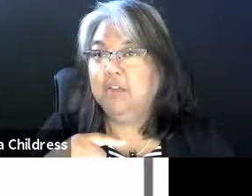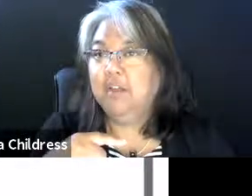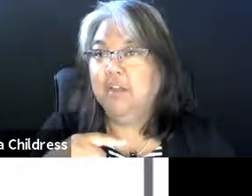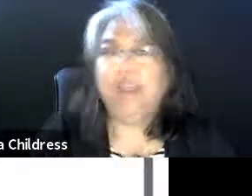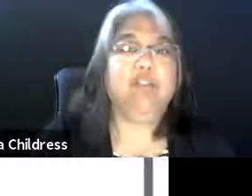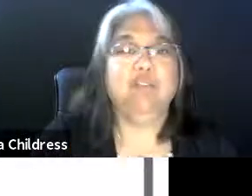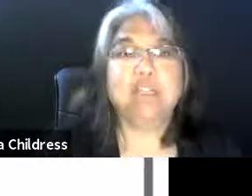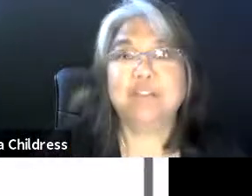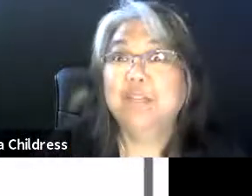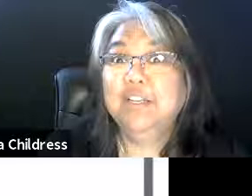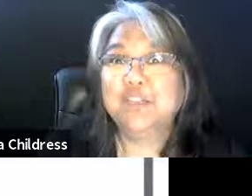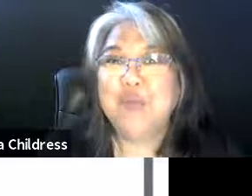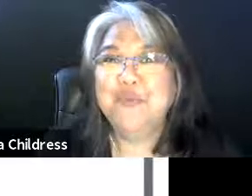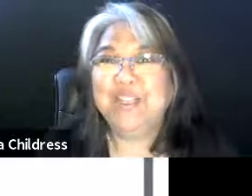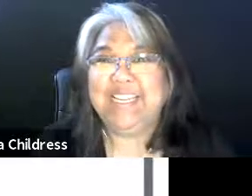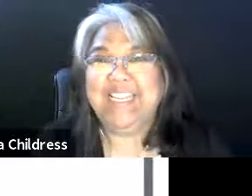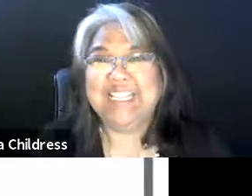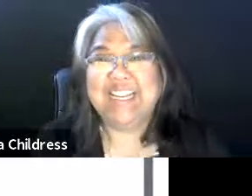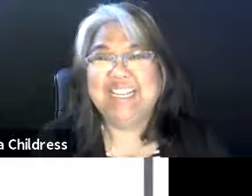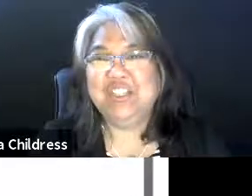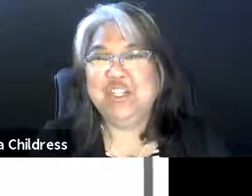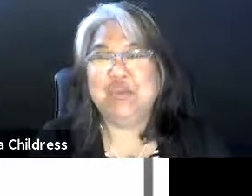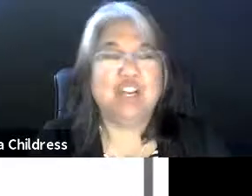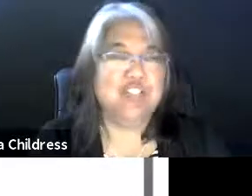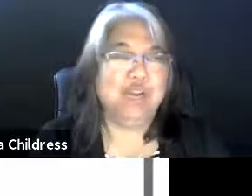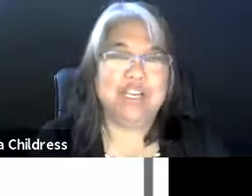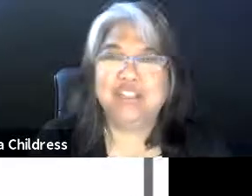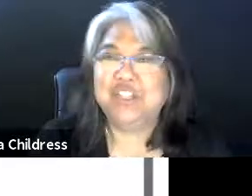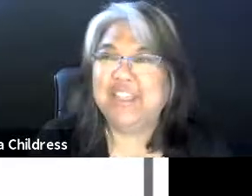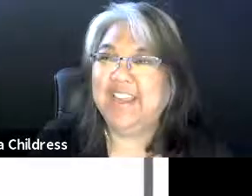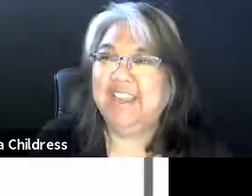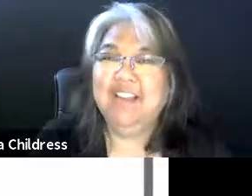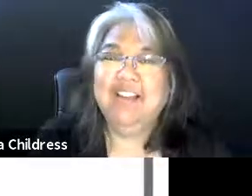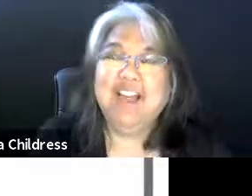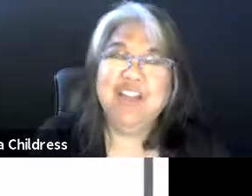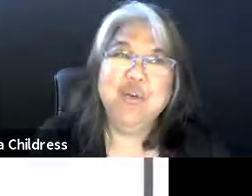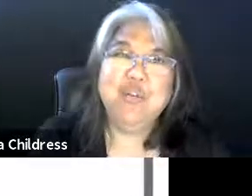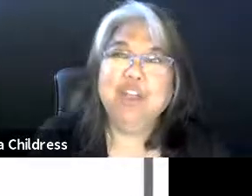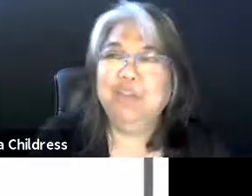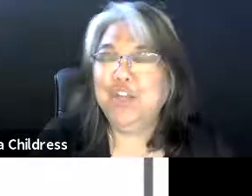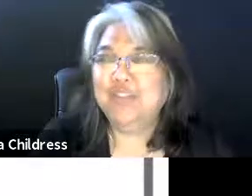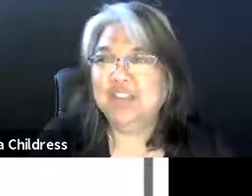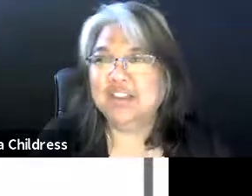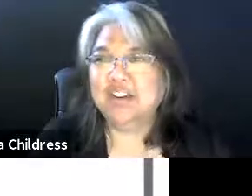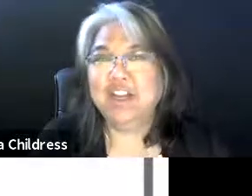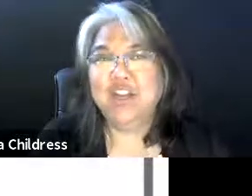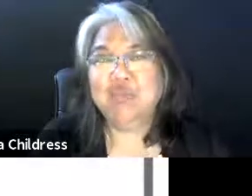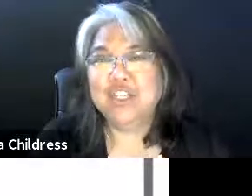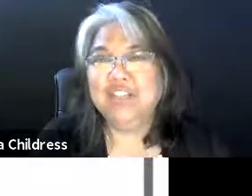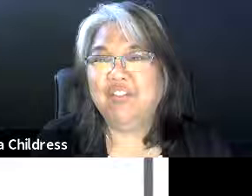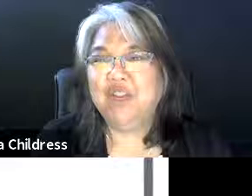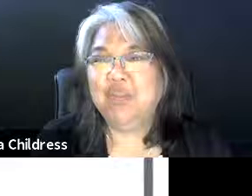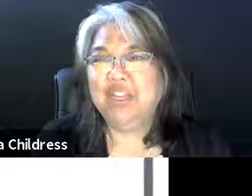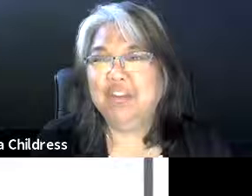now? Okay, awesome. So I'm really excited to talk to you guys today. I know that many of us are kind